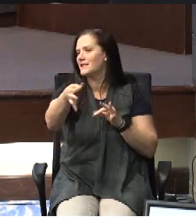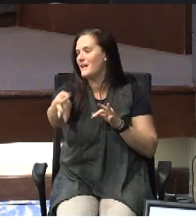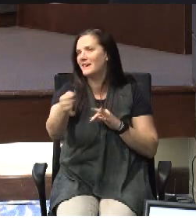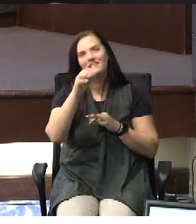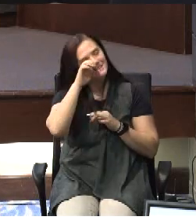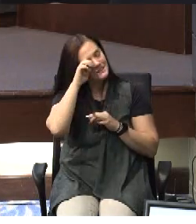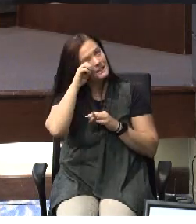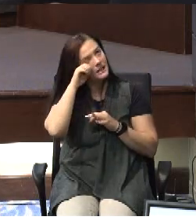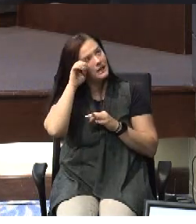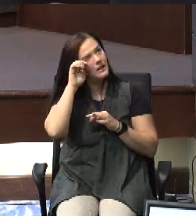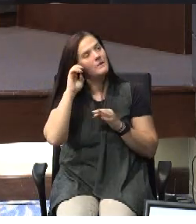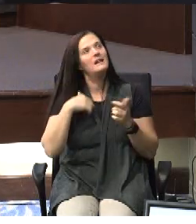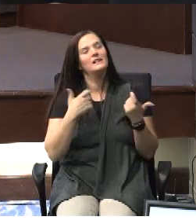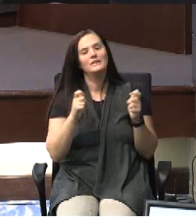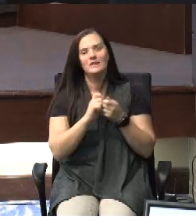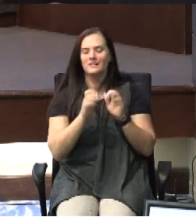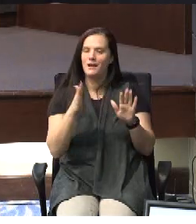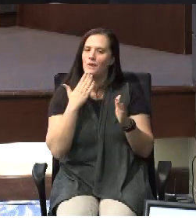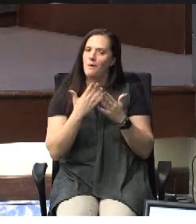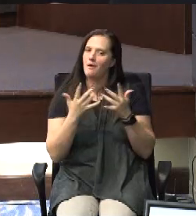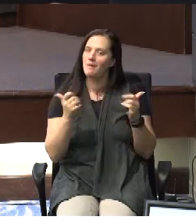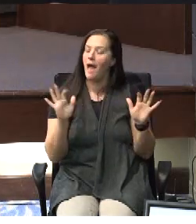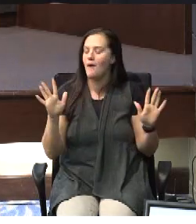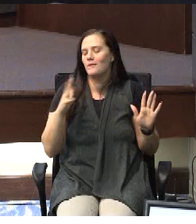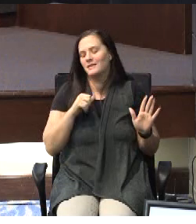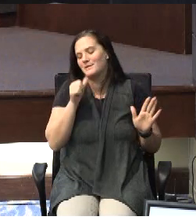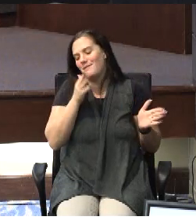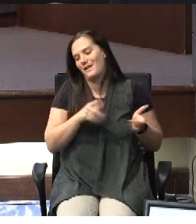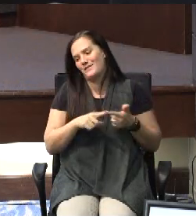change. I wasn't going to say anything,